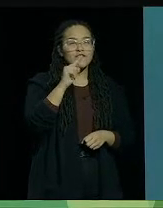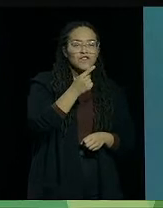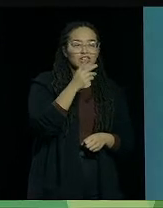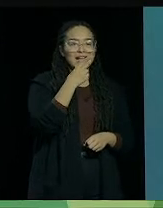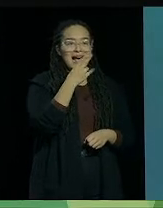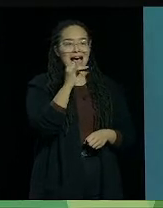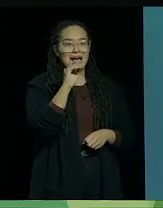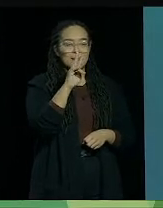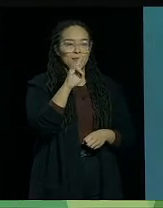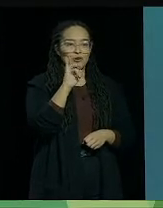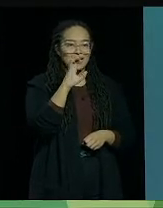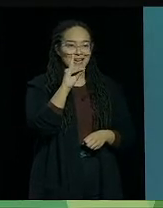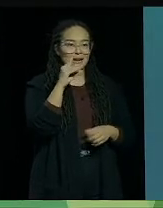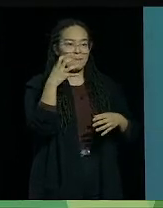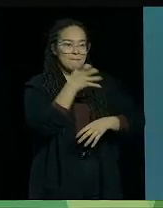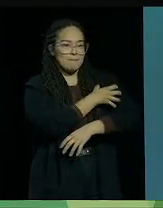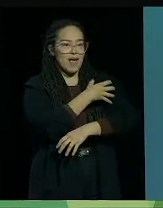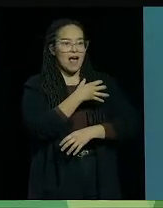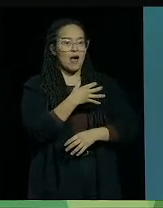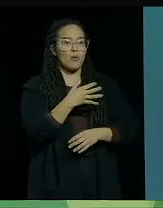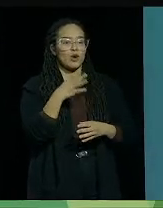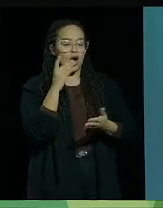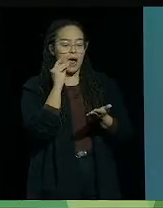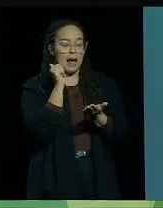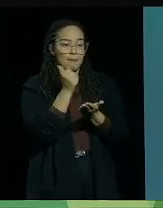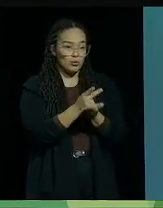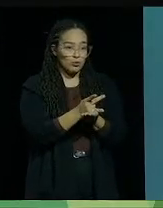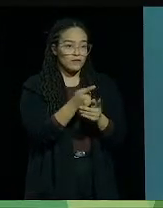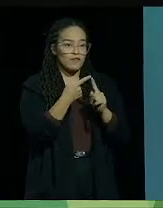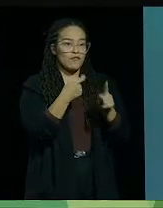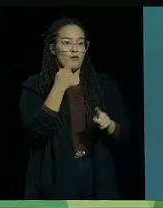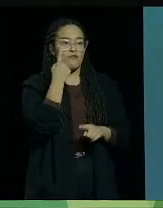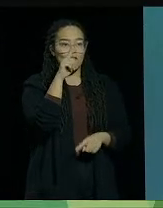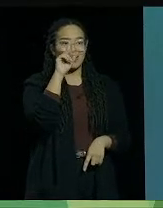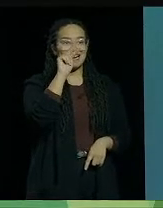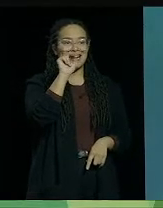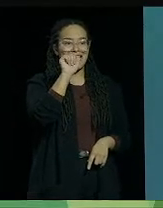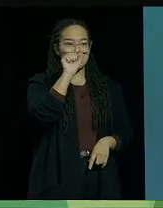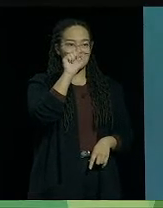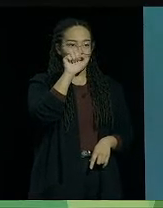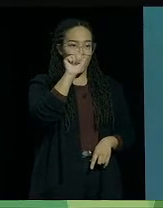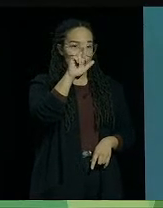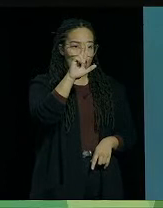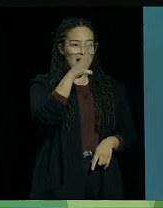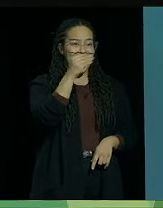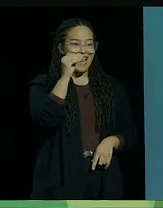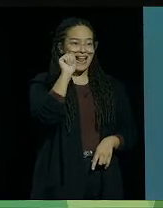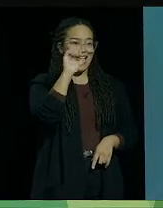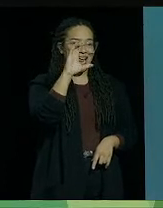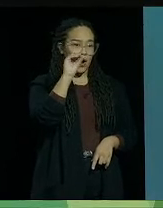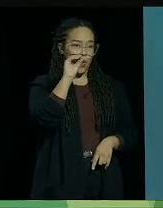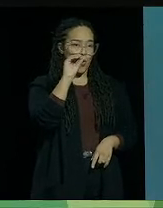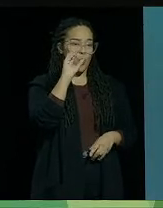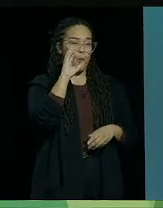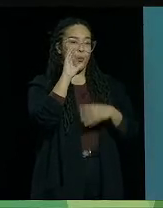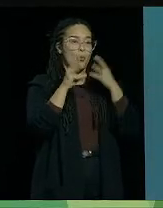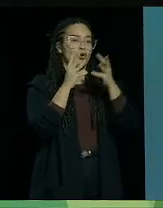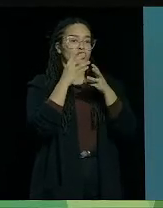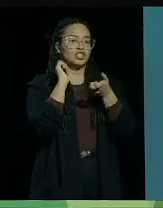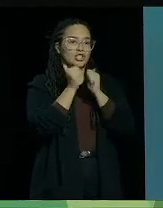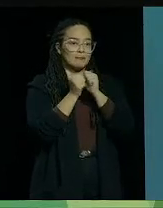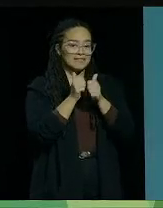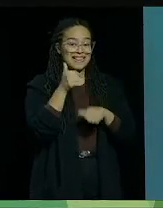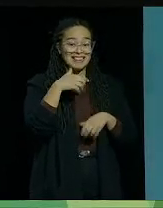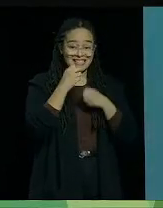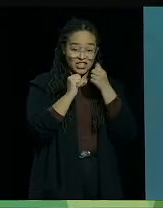compete in both NASCAR's IMSA Series as well as ACO's FIA World Endurance Championships. These are cars